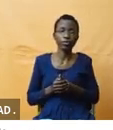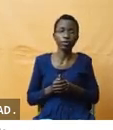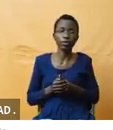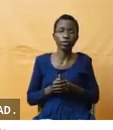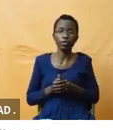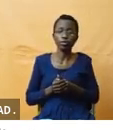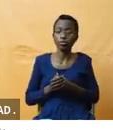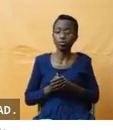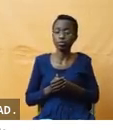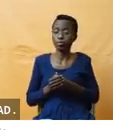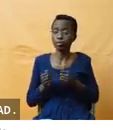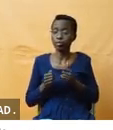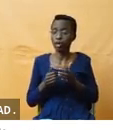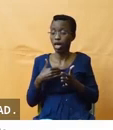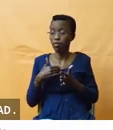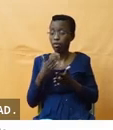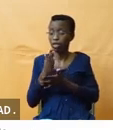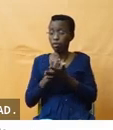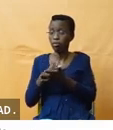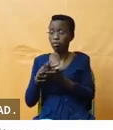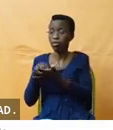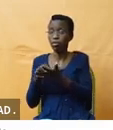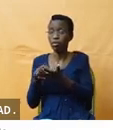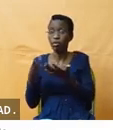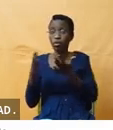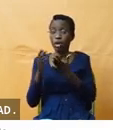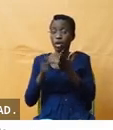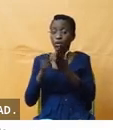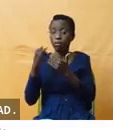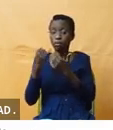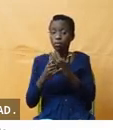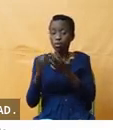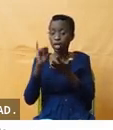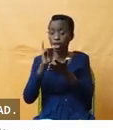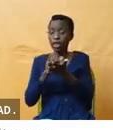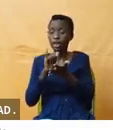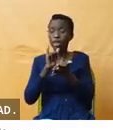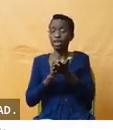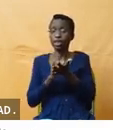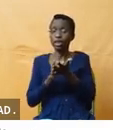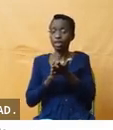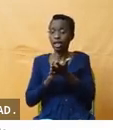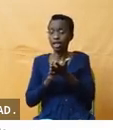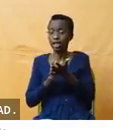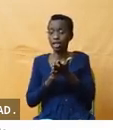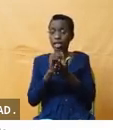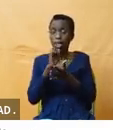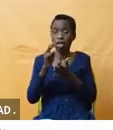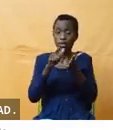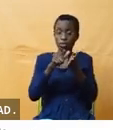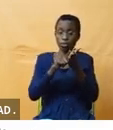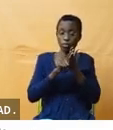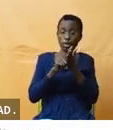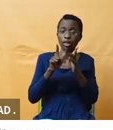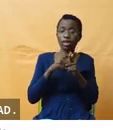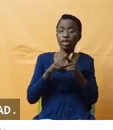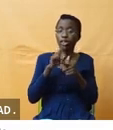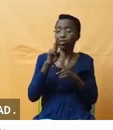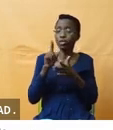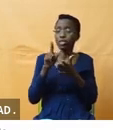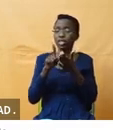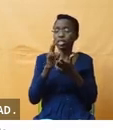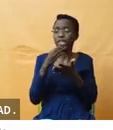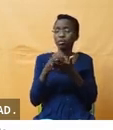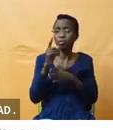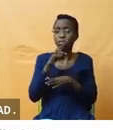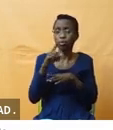or examples of where projects that are funded by debt have been quite misused. So I think we all know